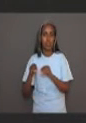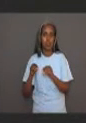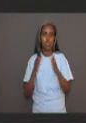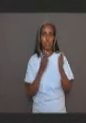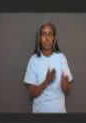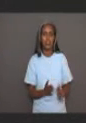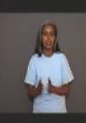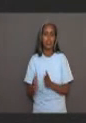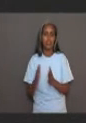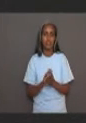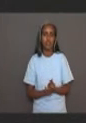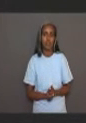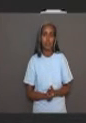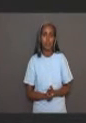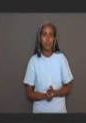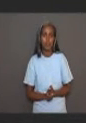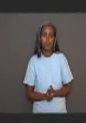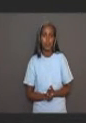Students, let's get ready.